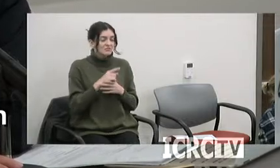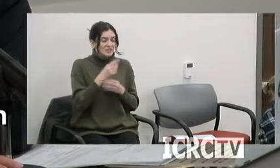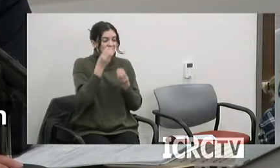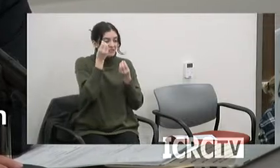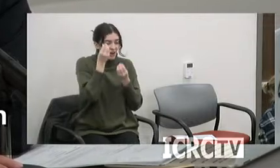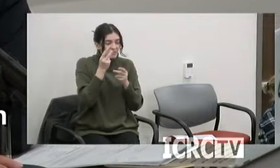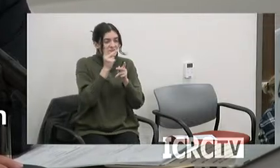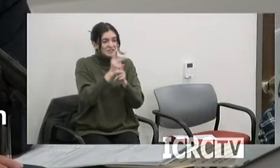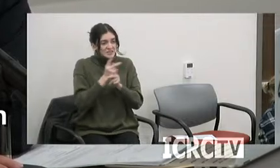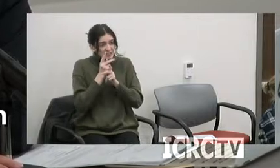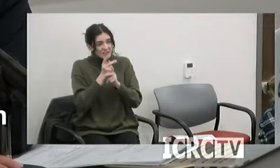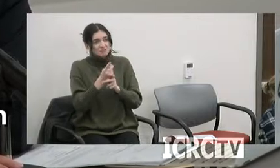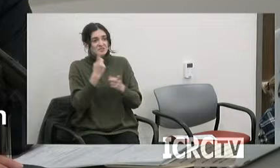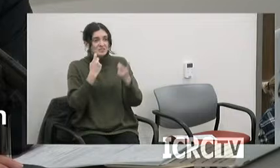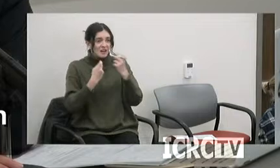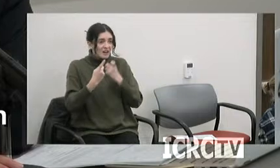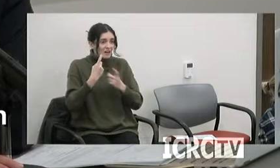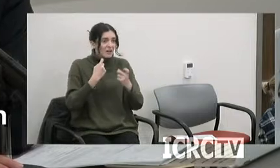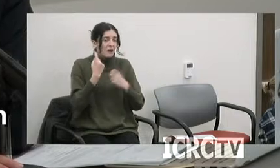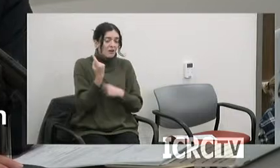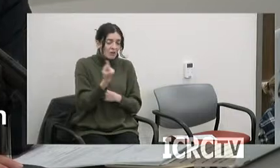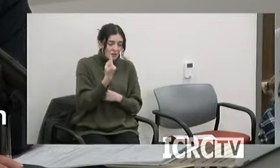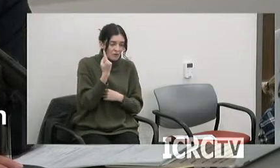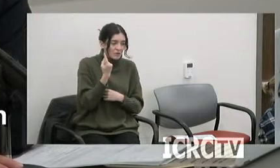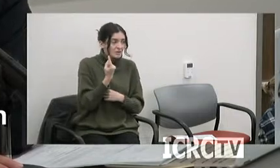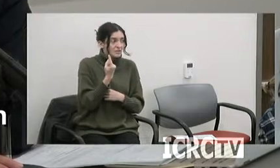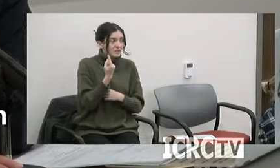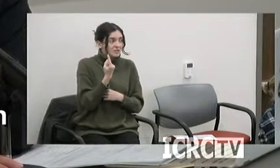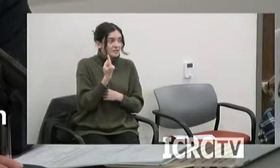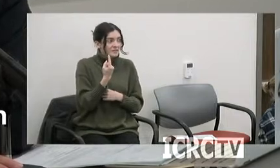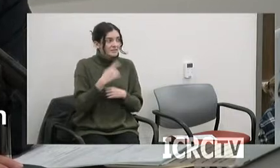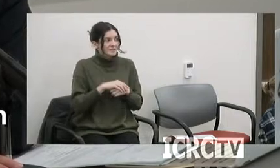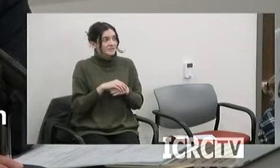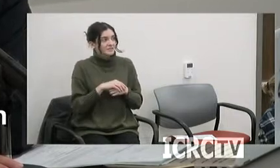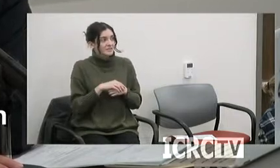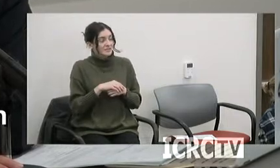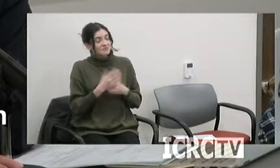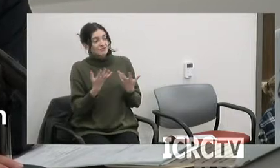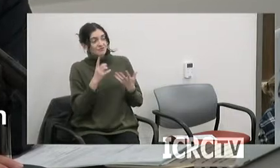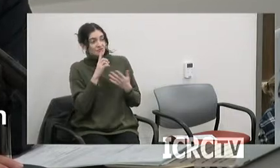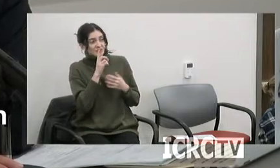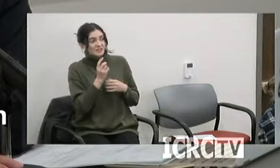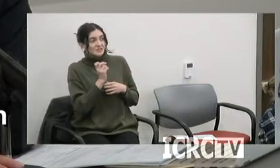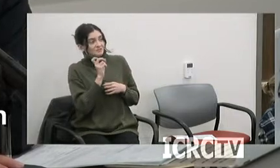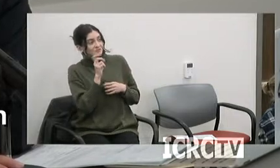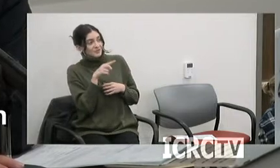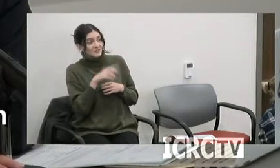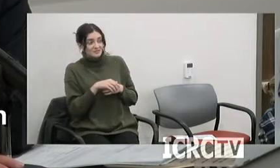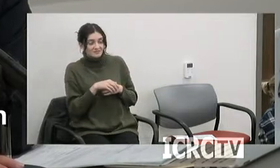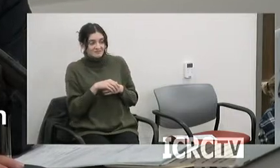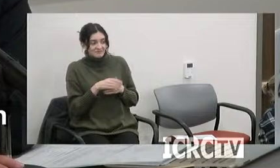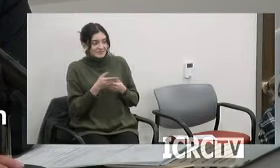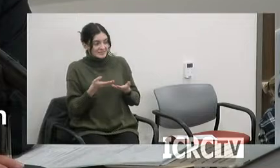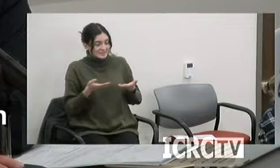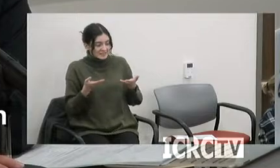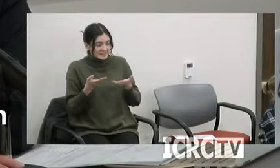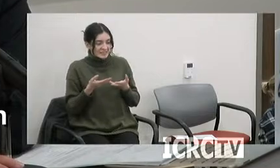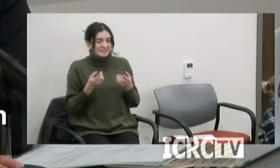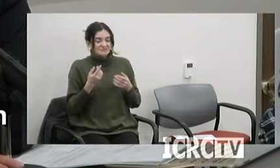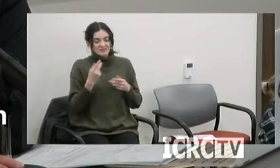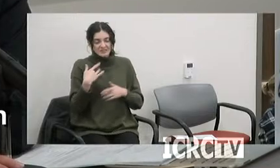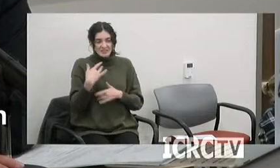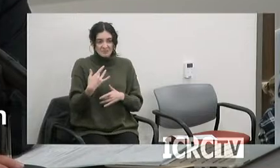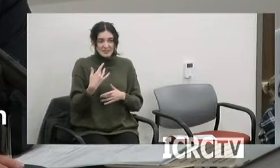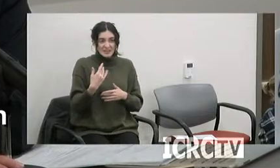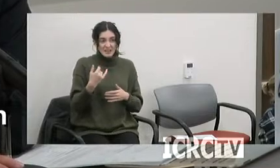questions. But most importantly, I think the question is, what do you think about this? Not telling me what to do or